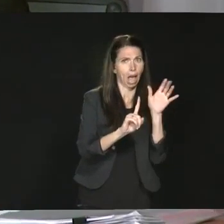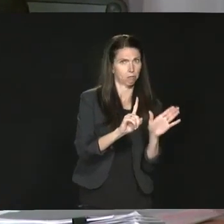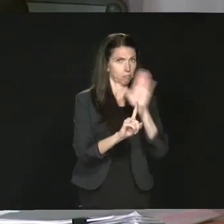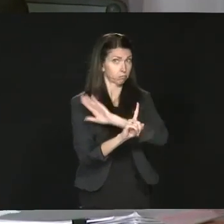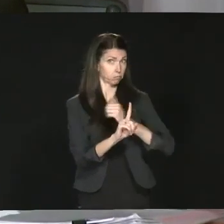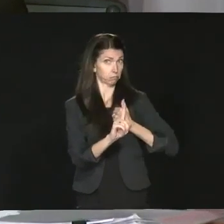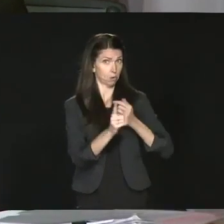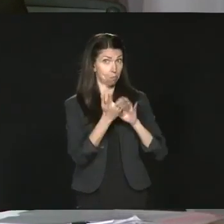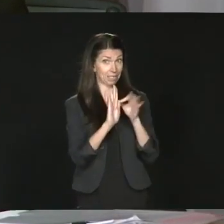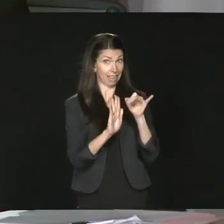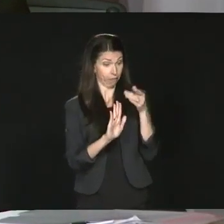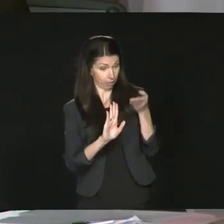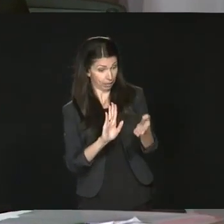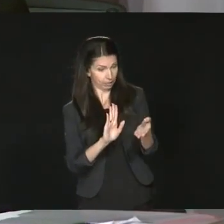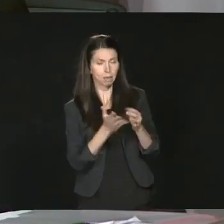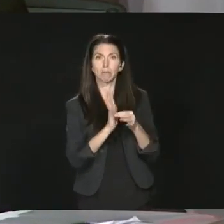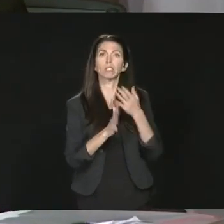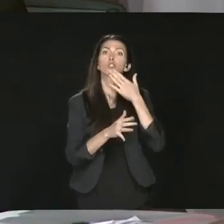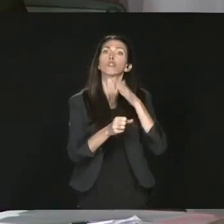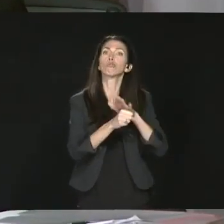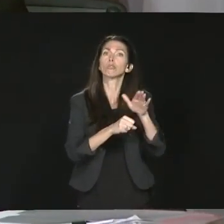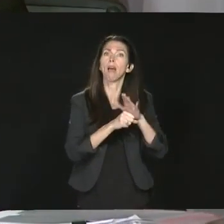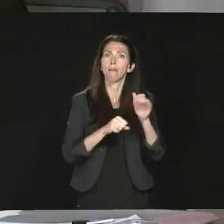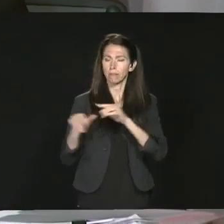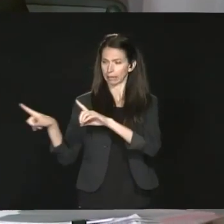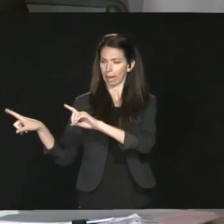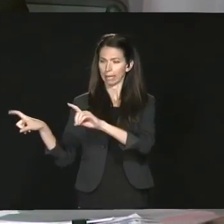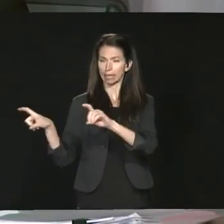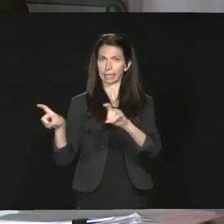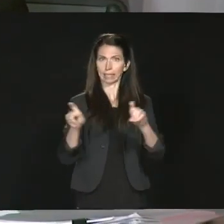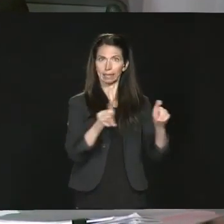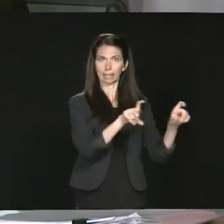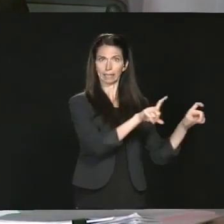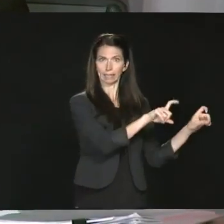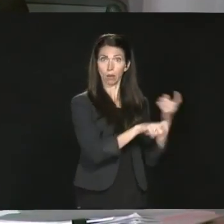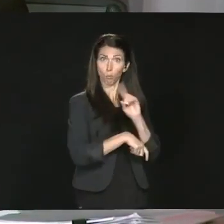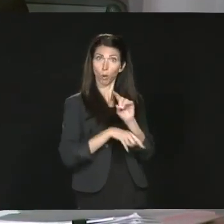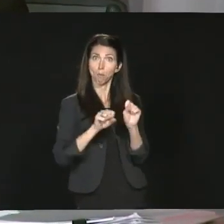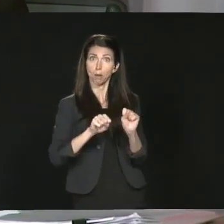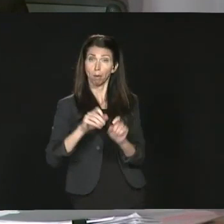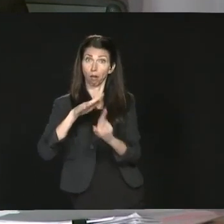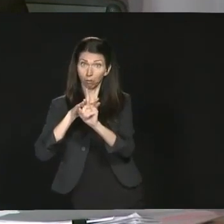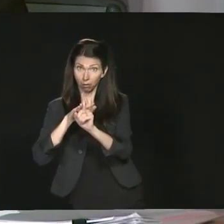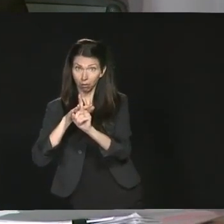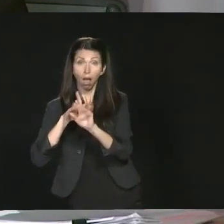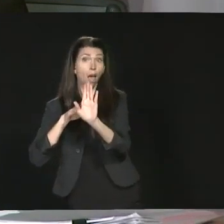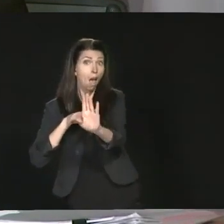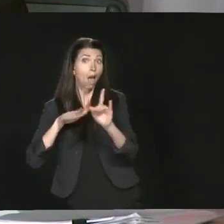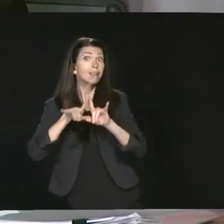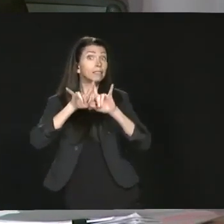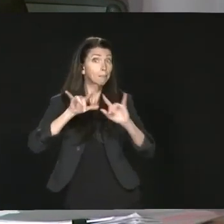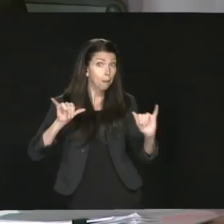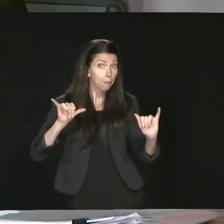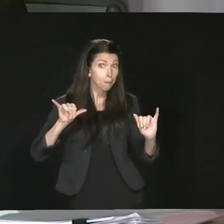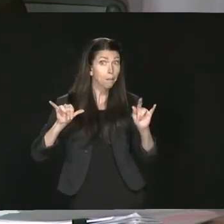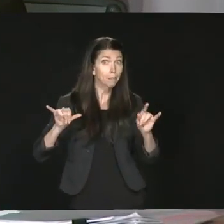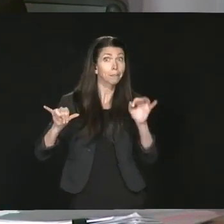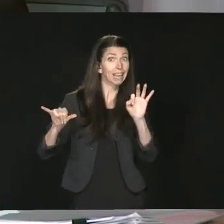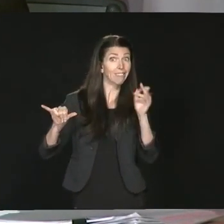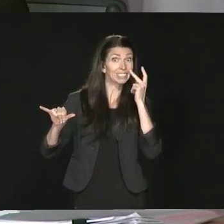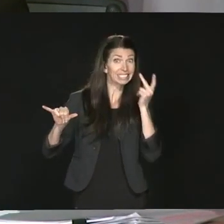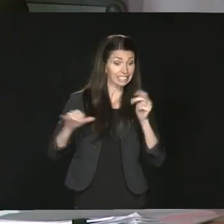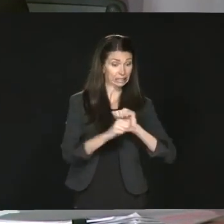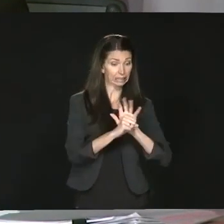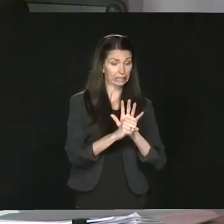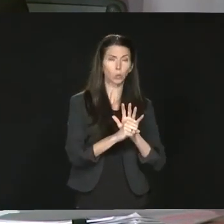test a lot of people around each positive case, while narrowing in on areas where the virus is spreading. Canada